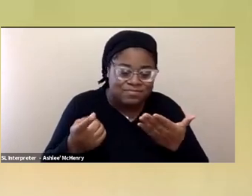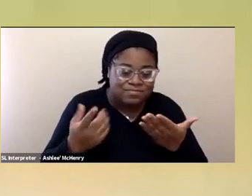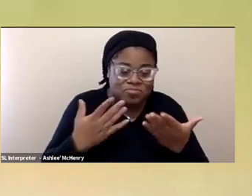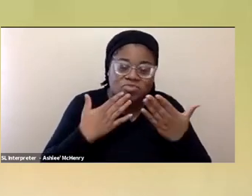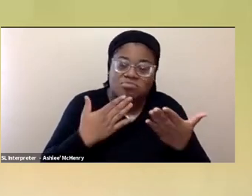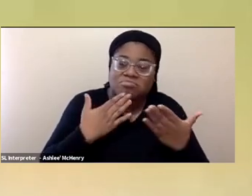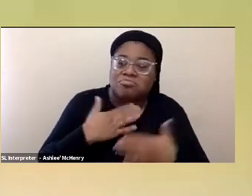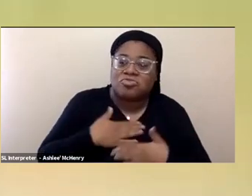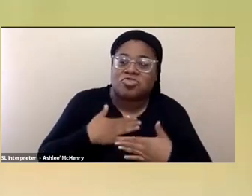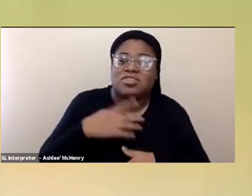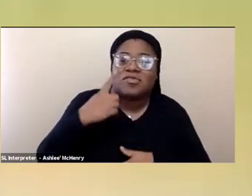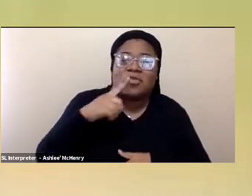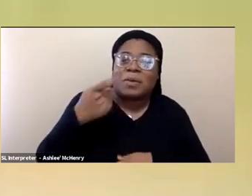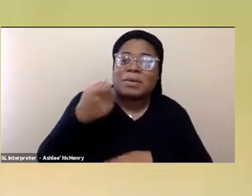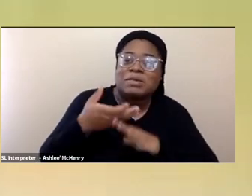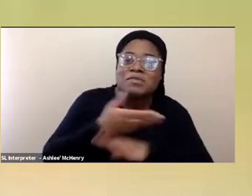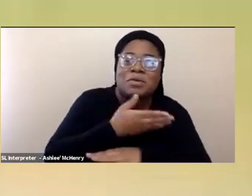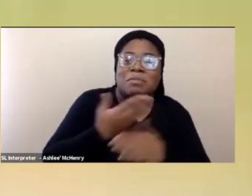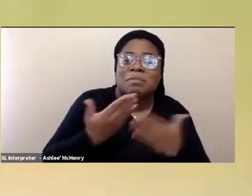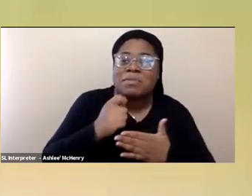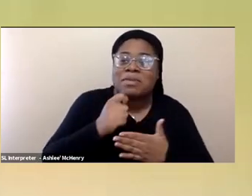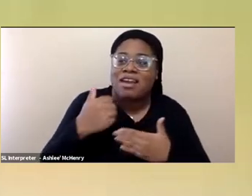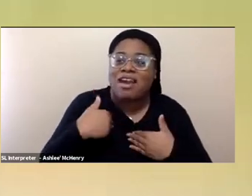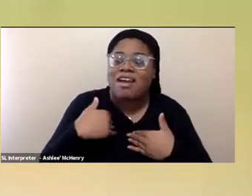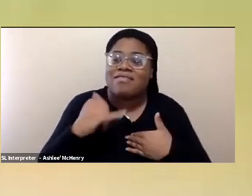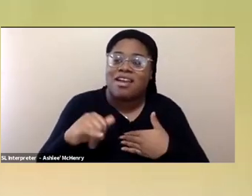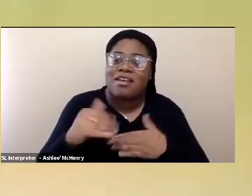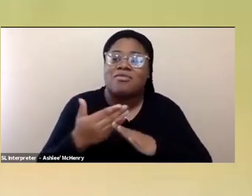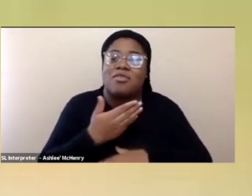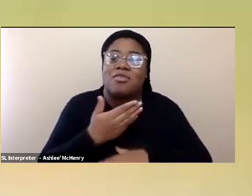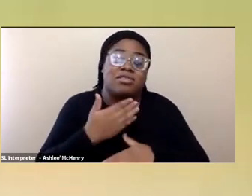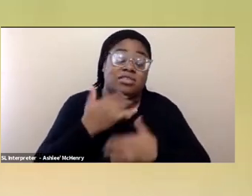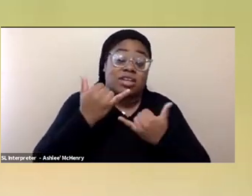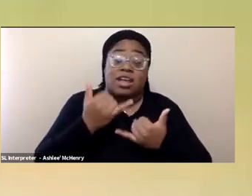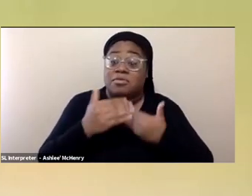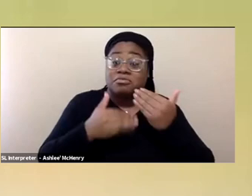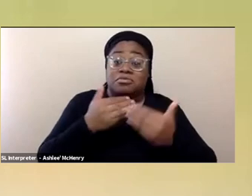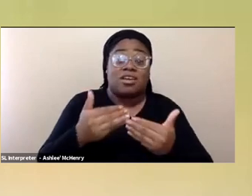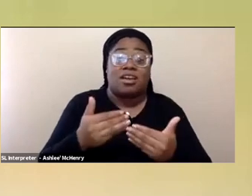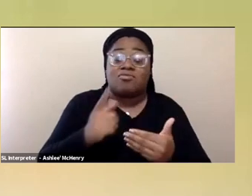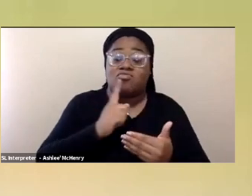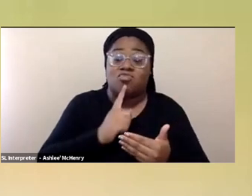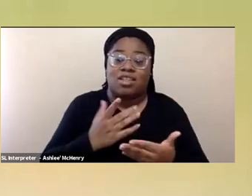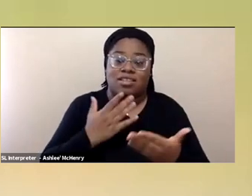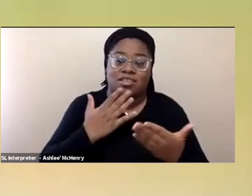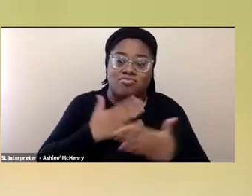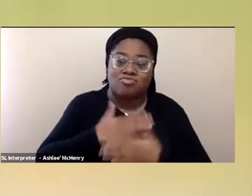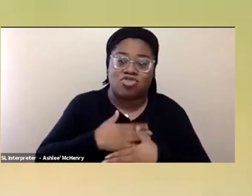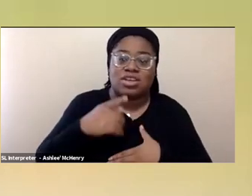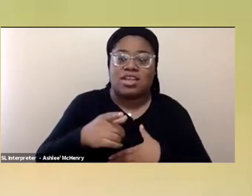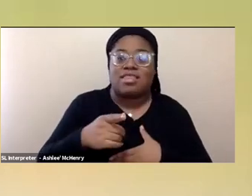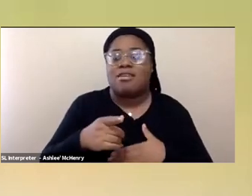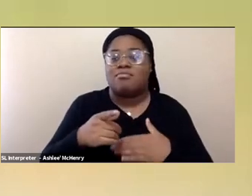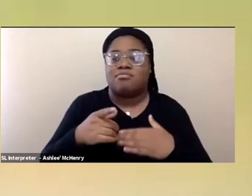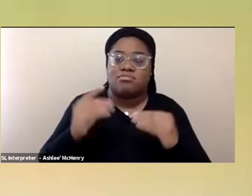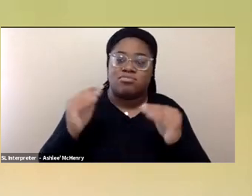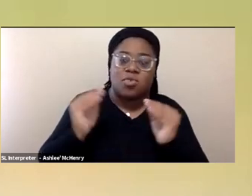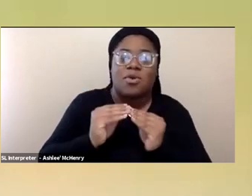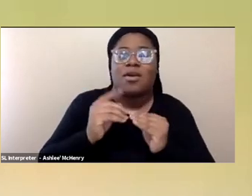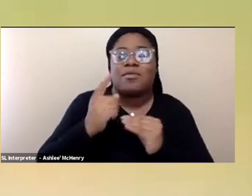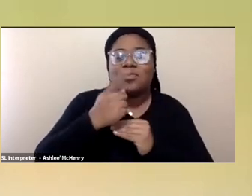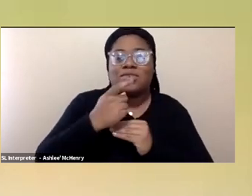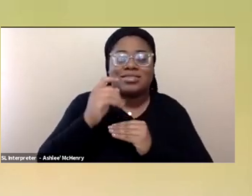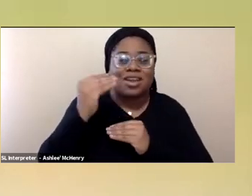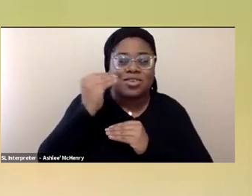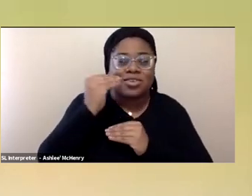them before. So I'm going to run with them, and I'm going to, you know, appreciate them 10 times more now, because I know that I know how